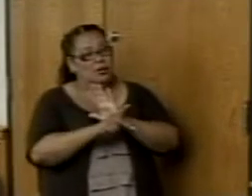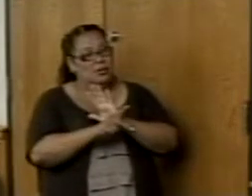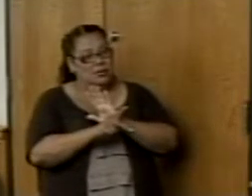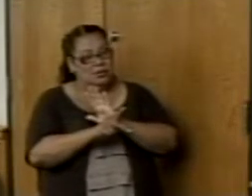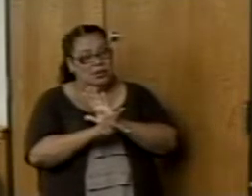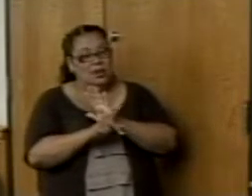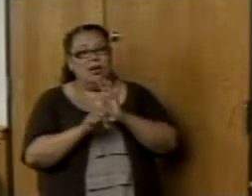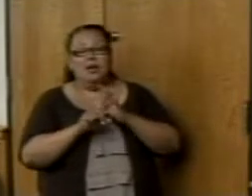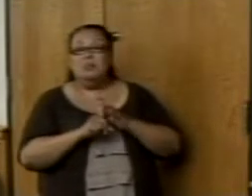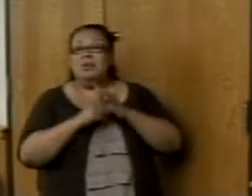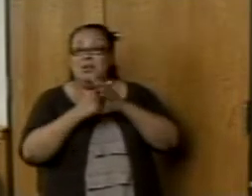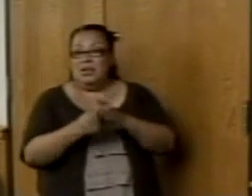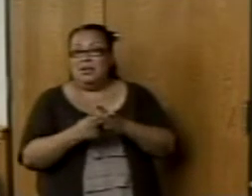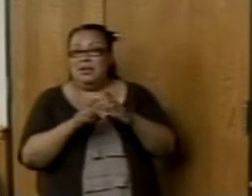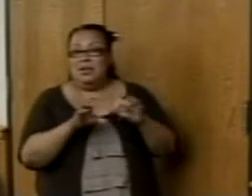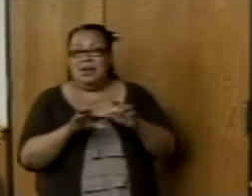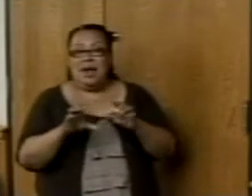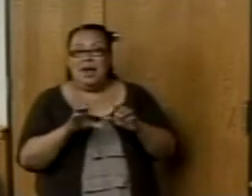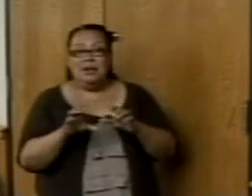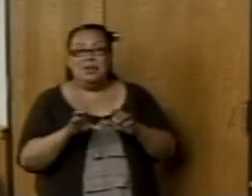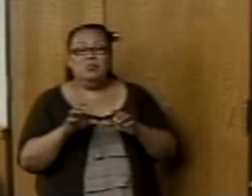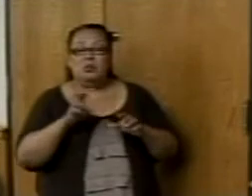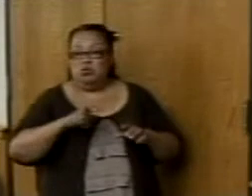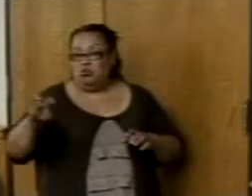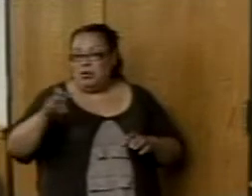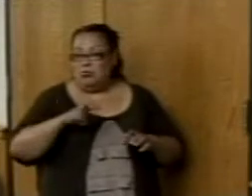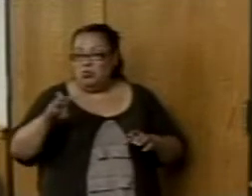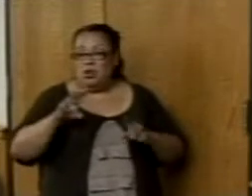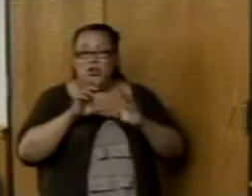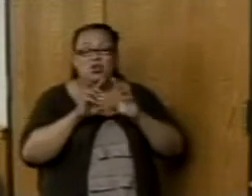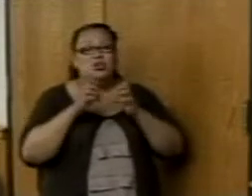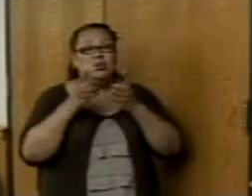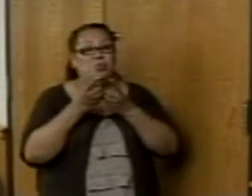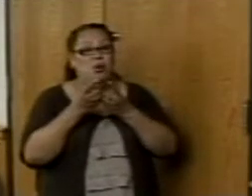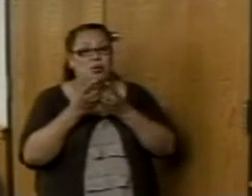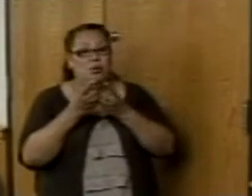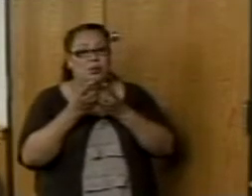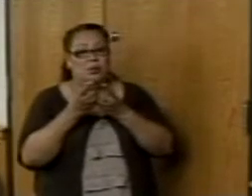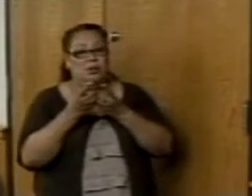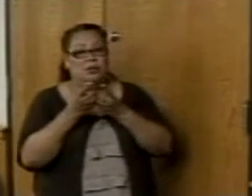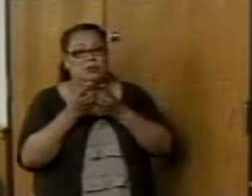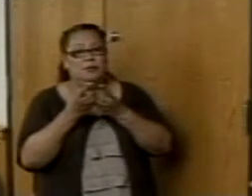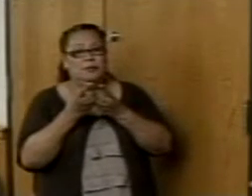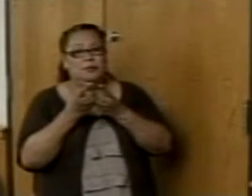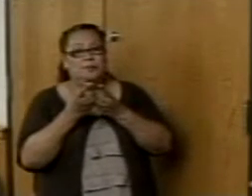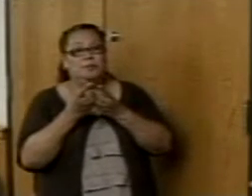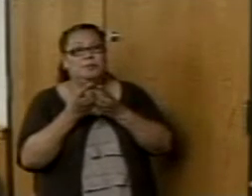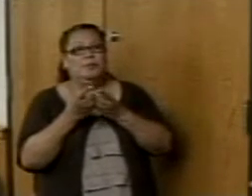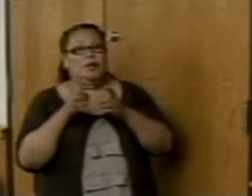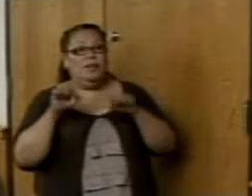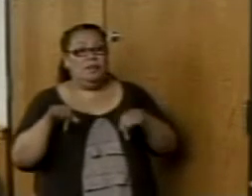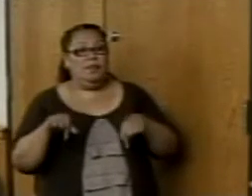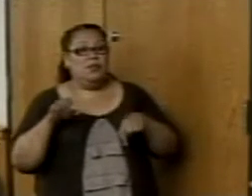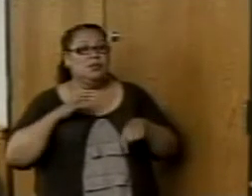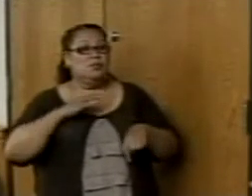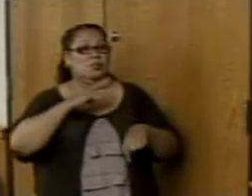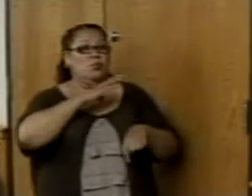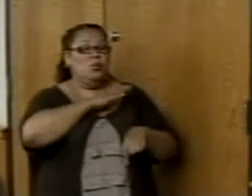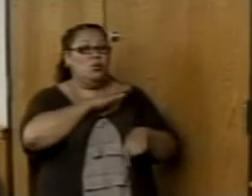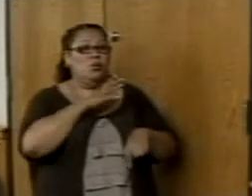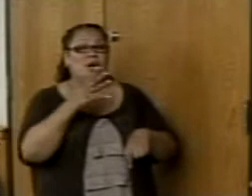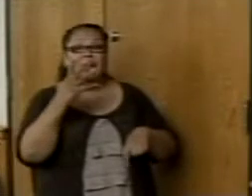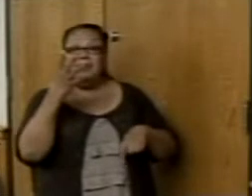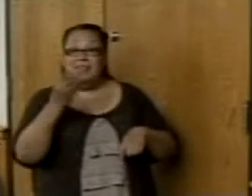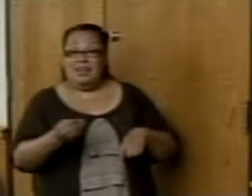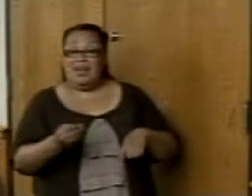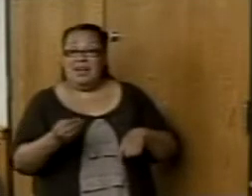being enacted by the Transportation Department. I would submit to this honorable board that the